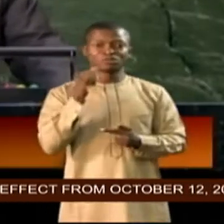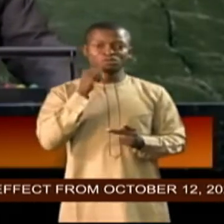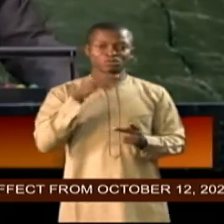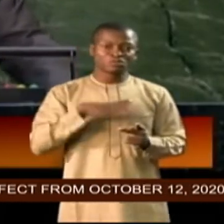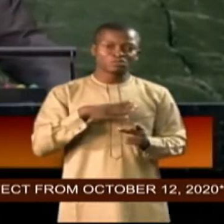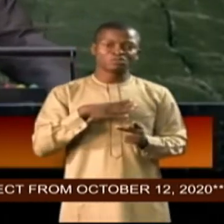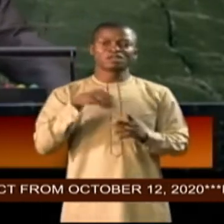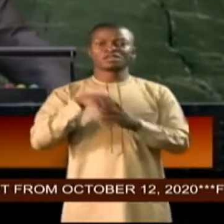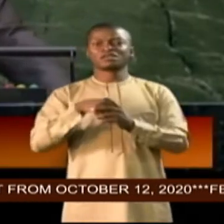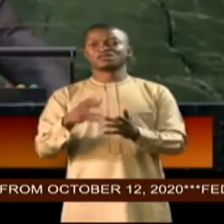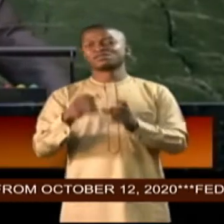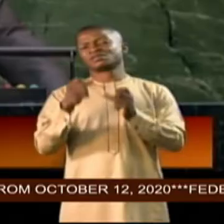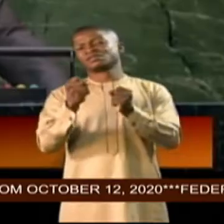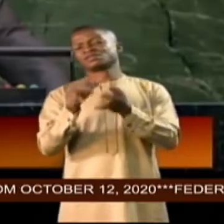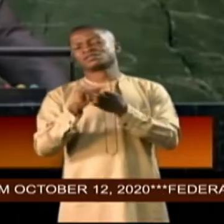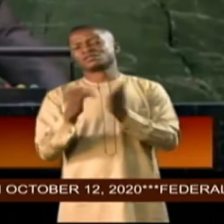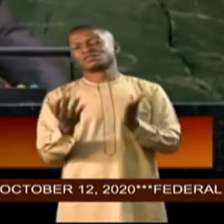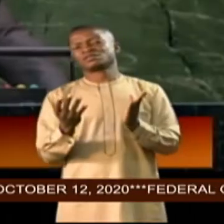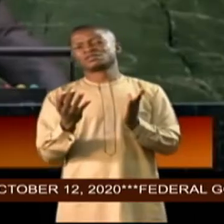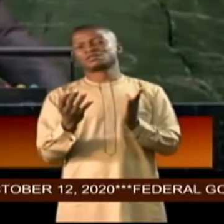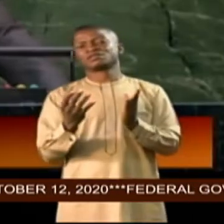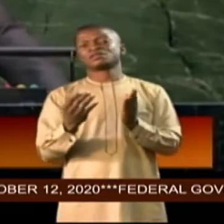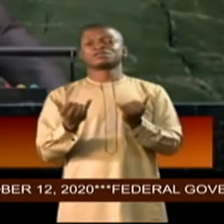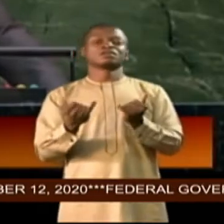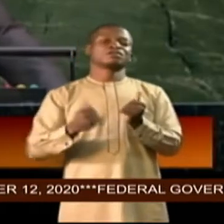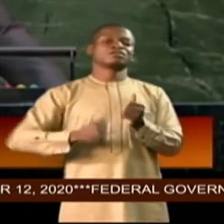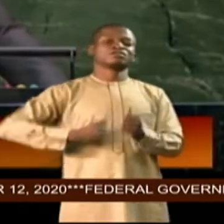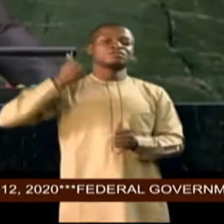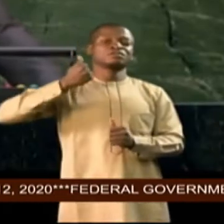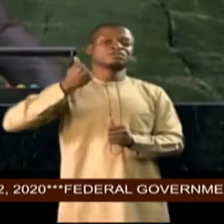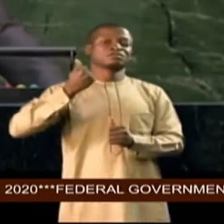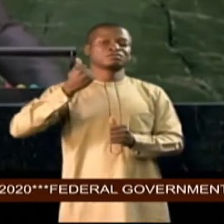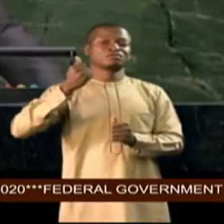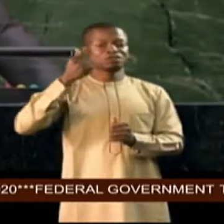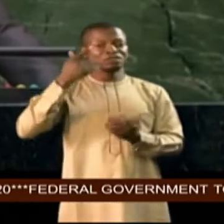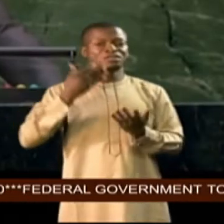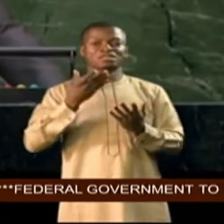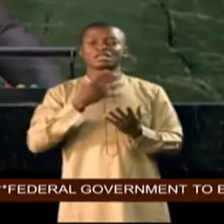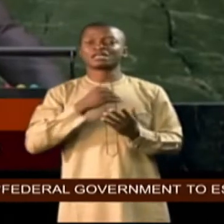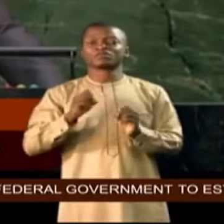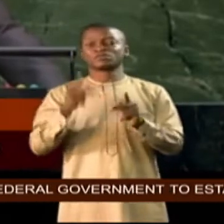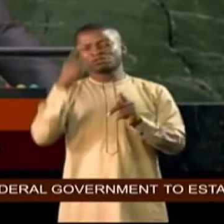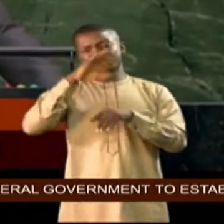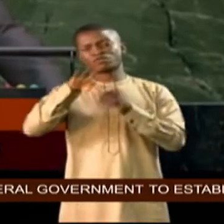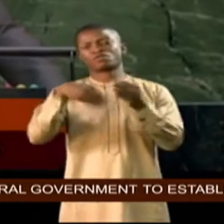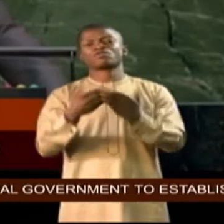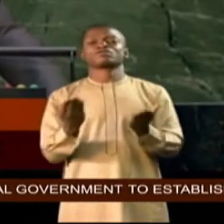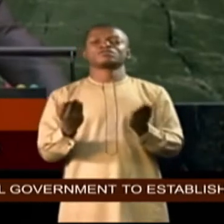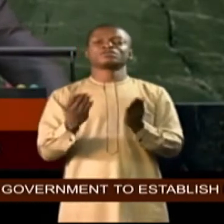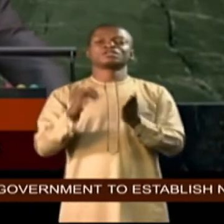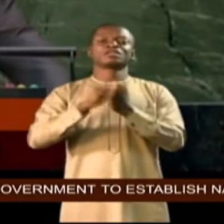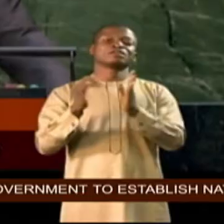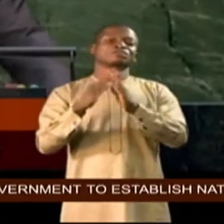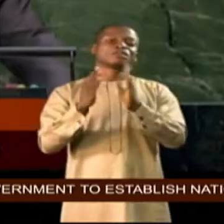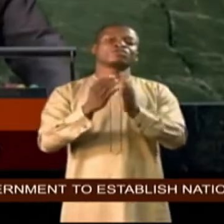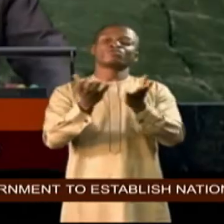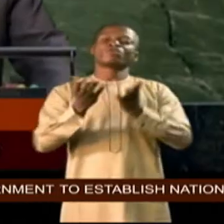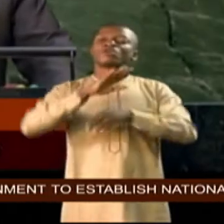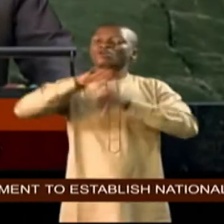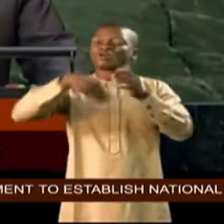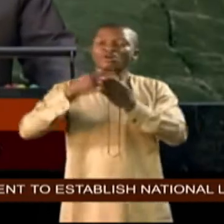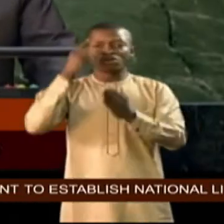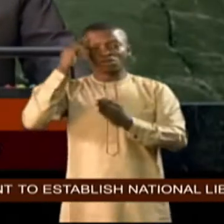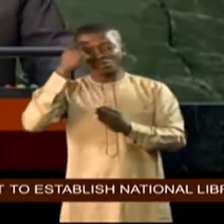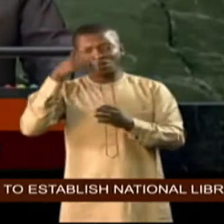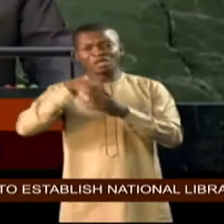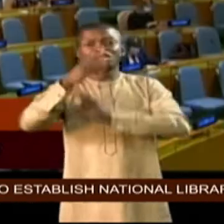for Sustainable Development and achieve lives of dignity and opportunity for all. The forum wants all governments in the